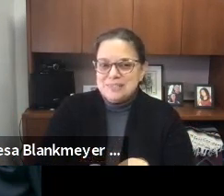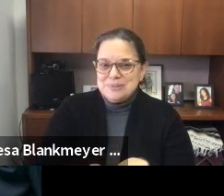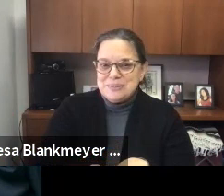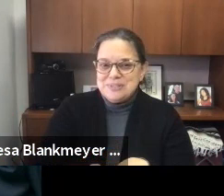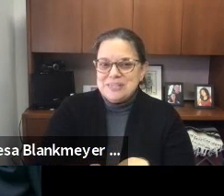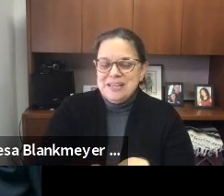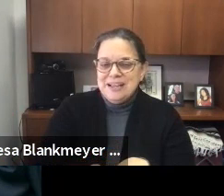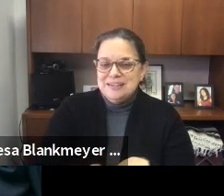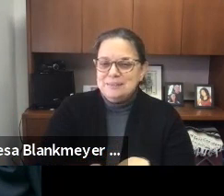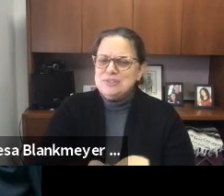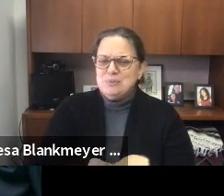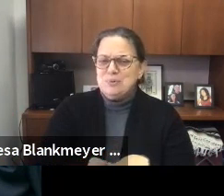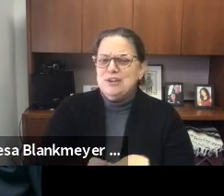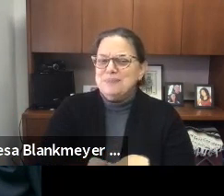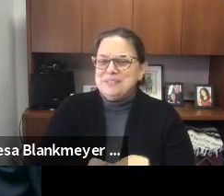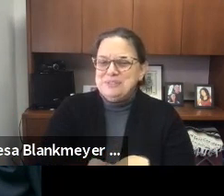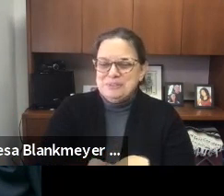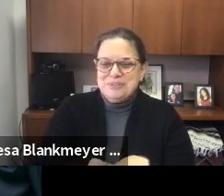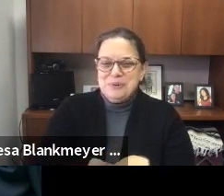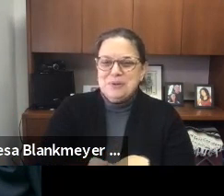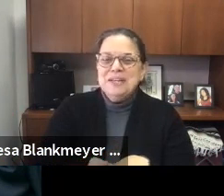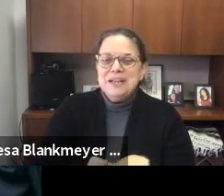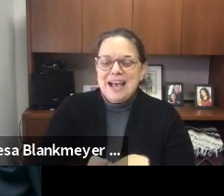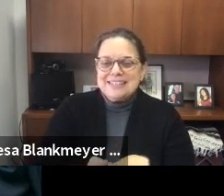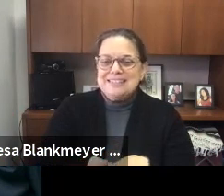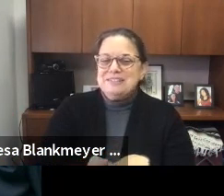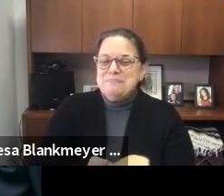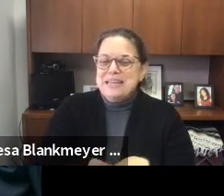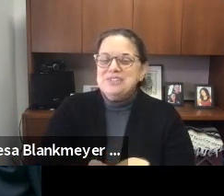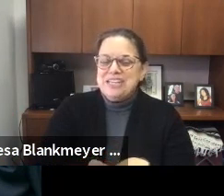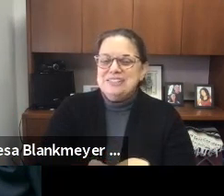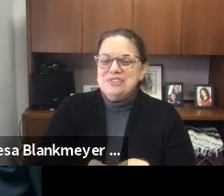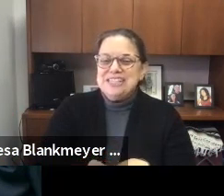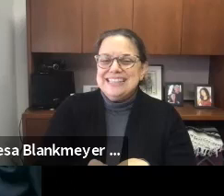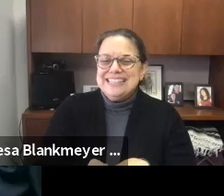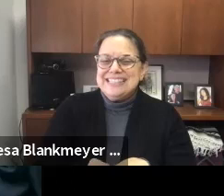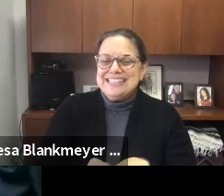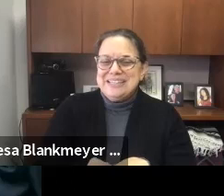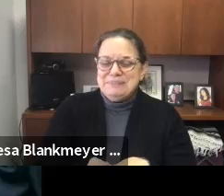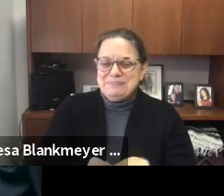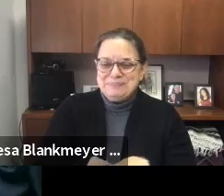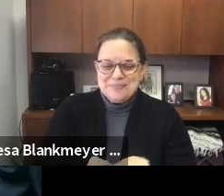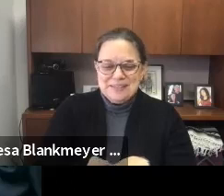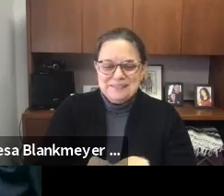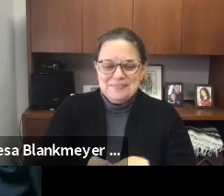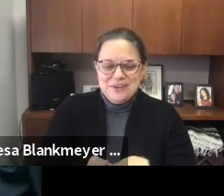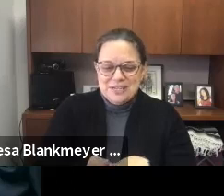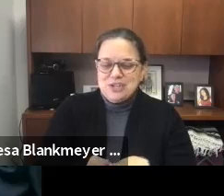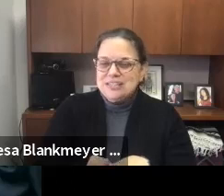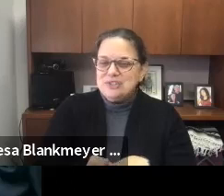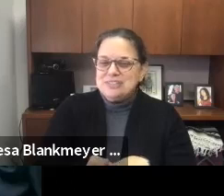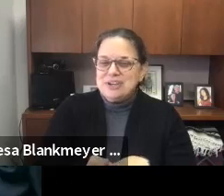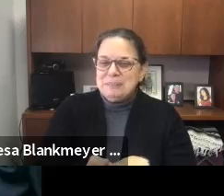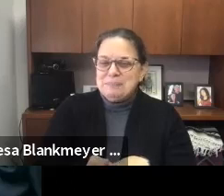fantastic resource. And I'm so proud of my students for acting to make change in this